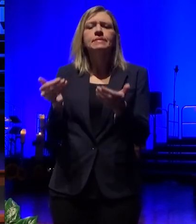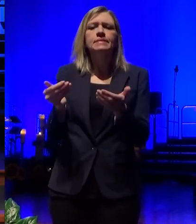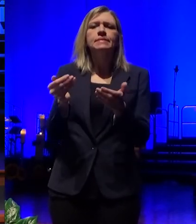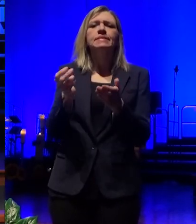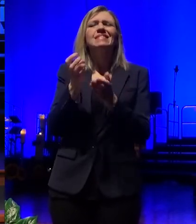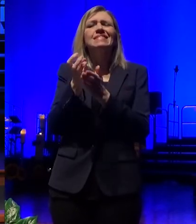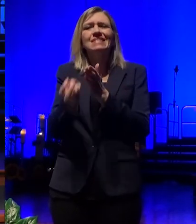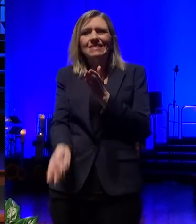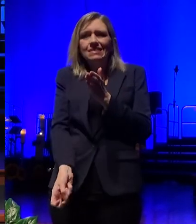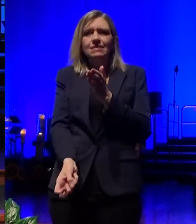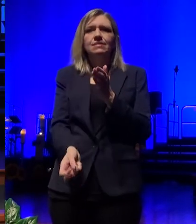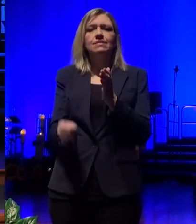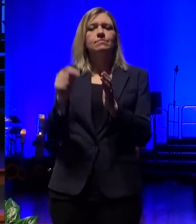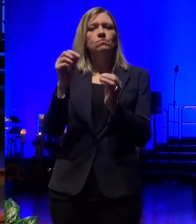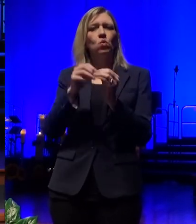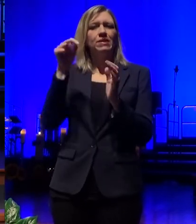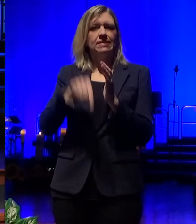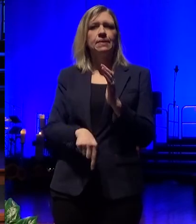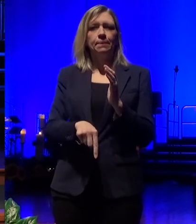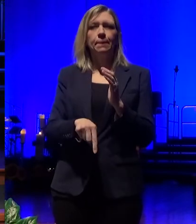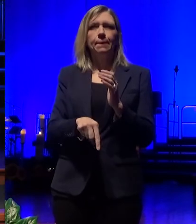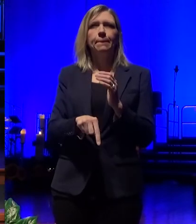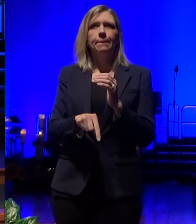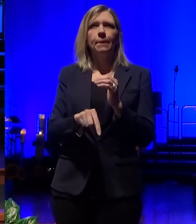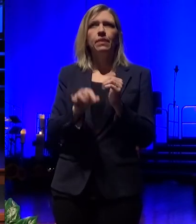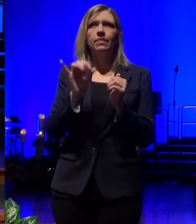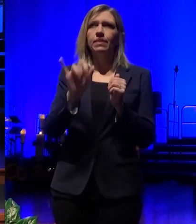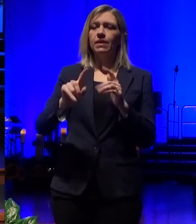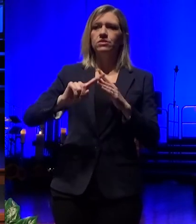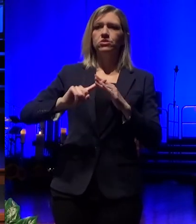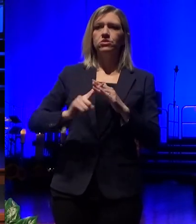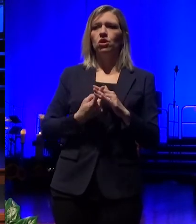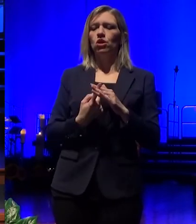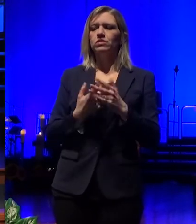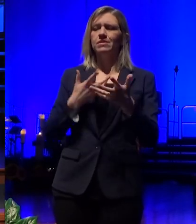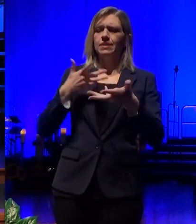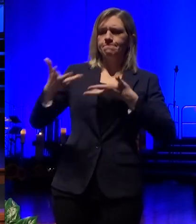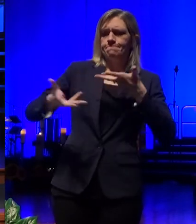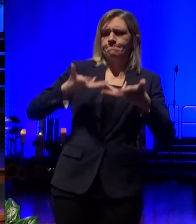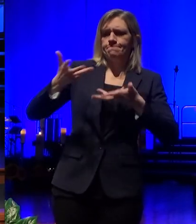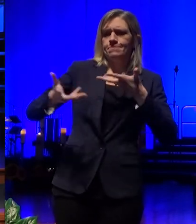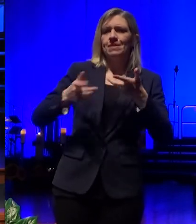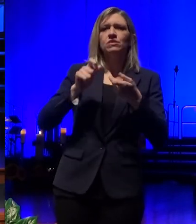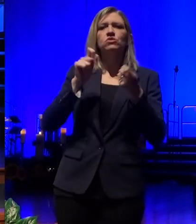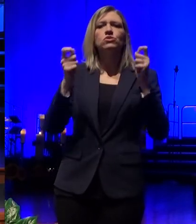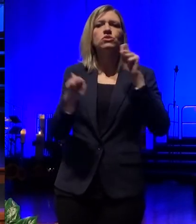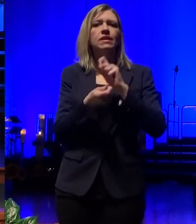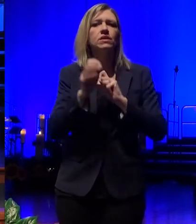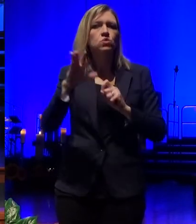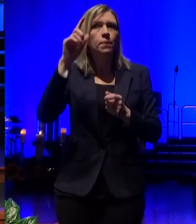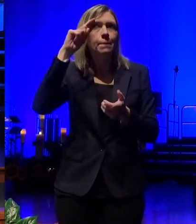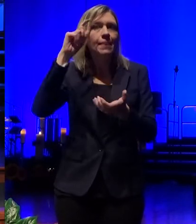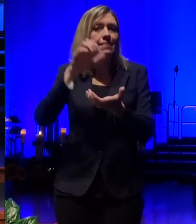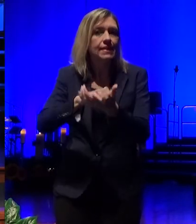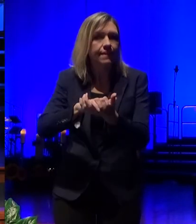And that's where we start to dance with the word of change your belief, change your mind. So if I'm